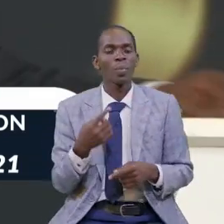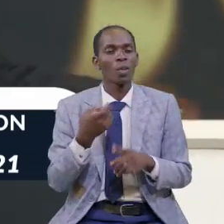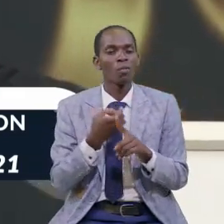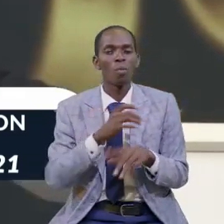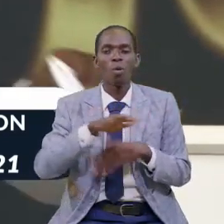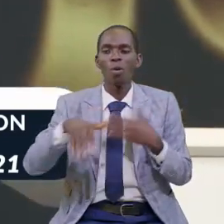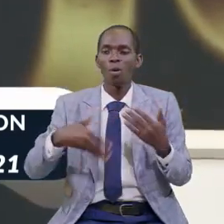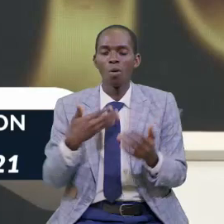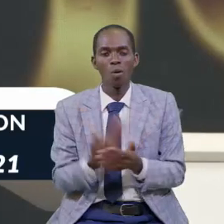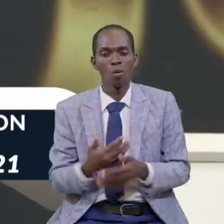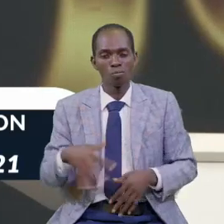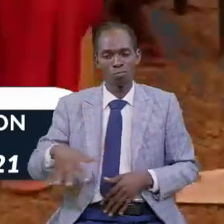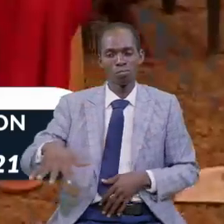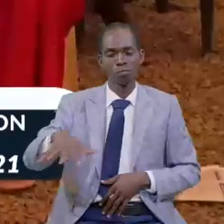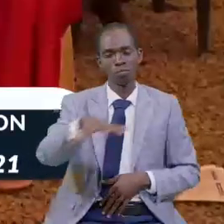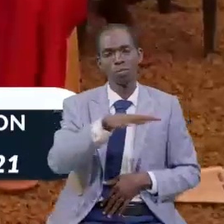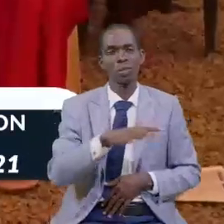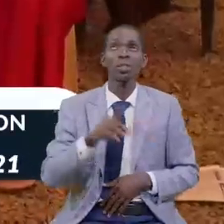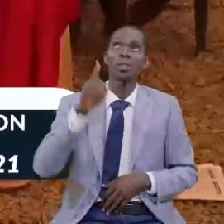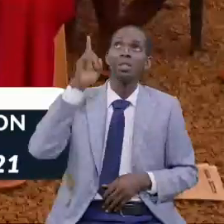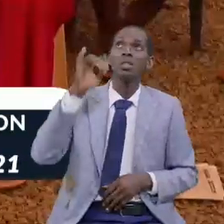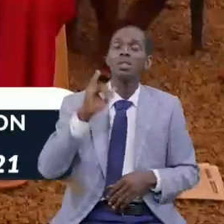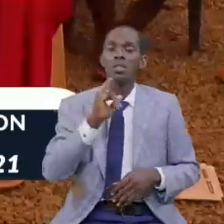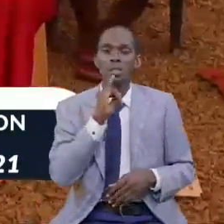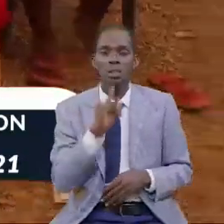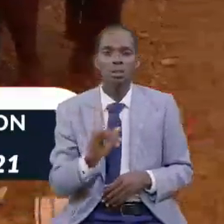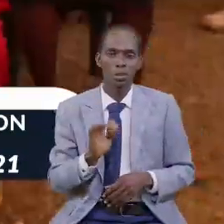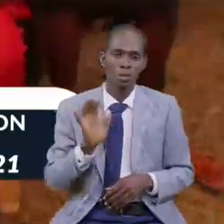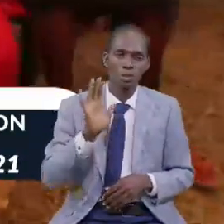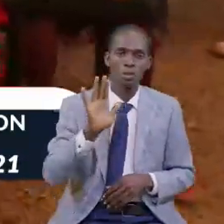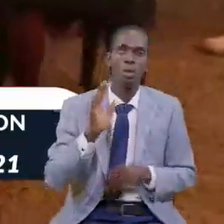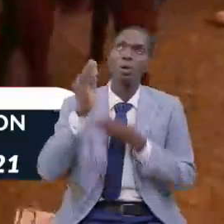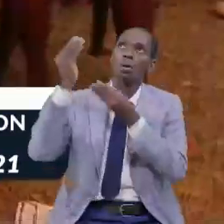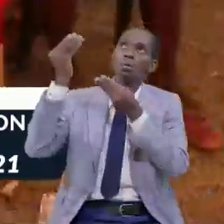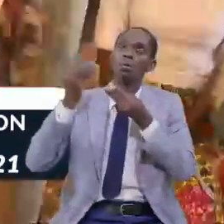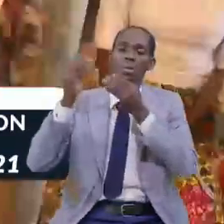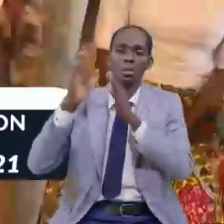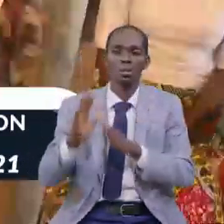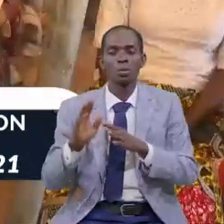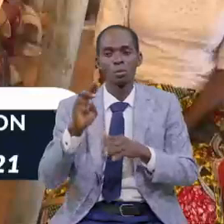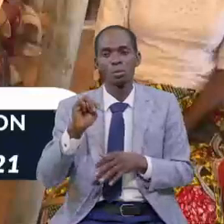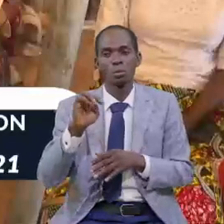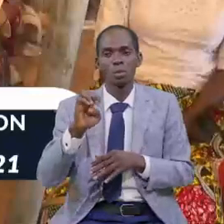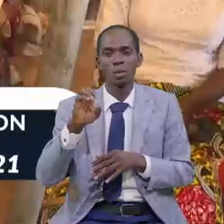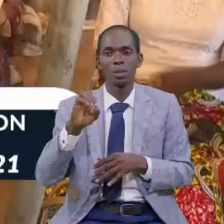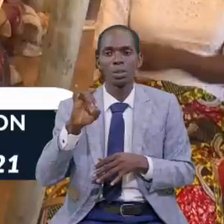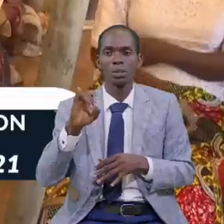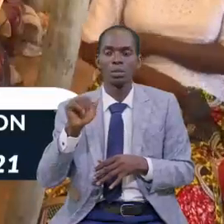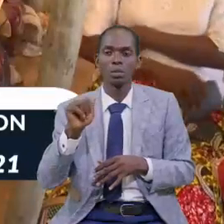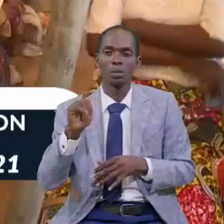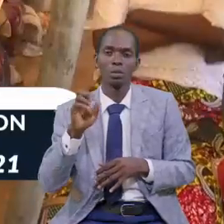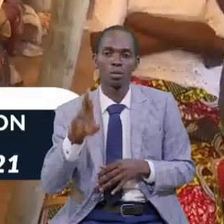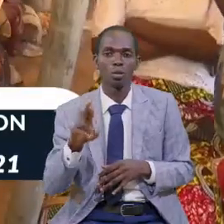He is the mediator. We're looking at Hebrews chapter 8, verse 6. Hebrews